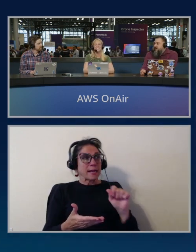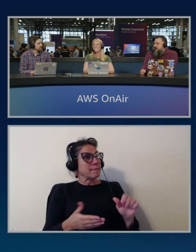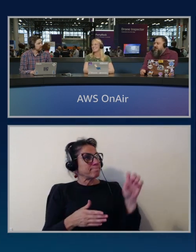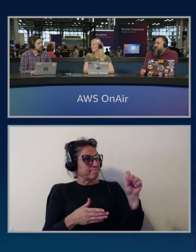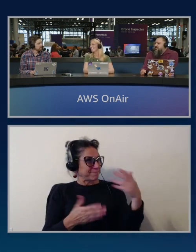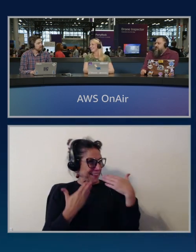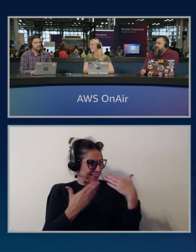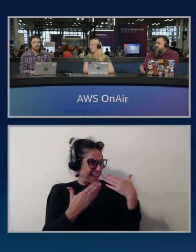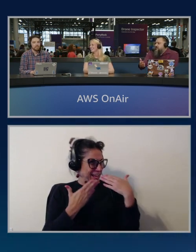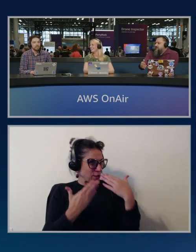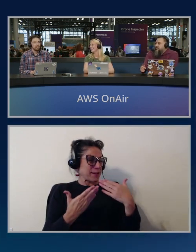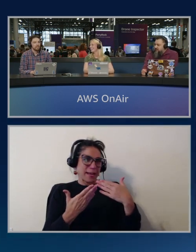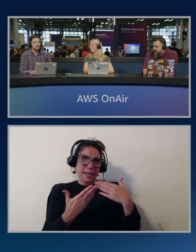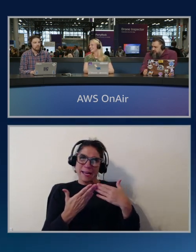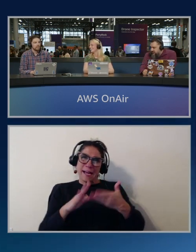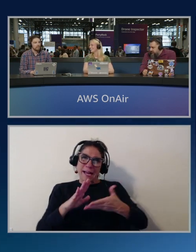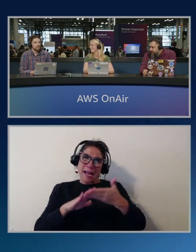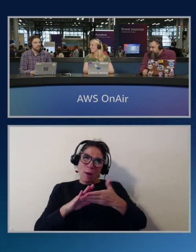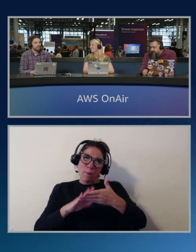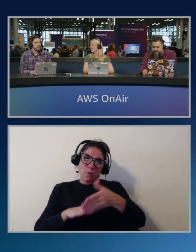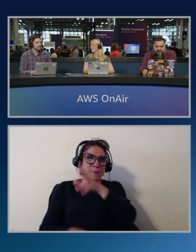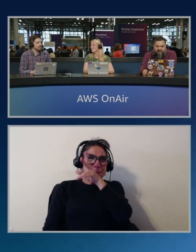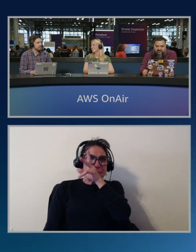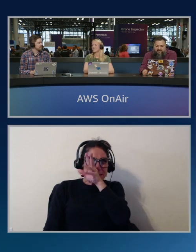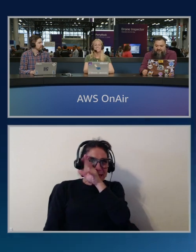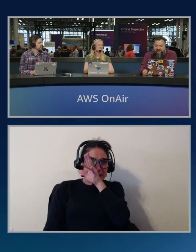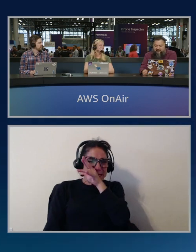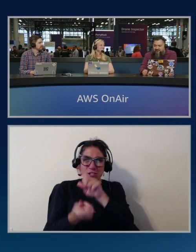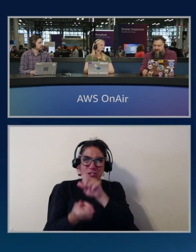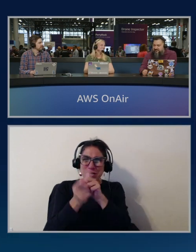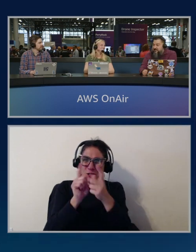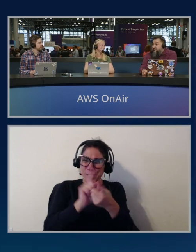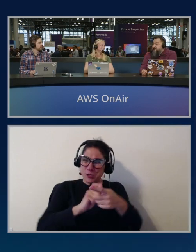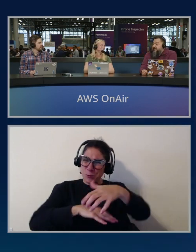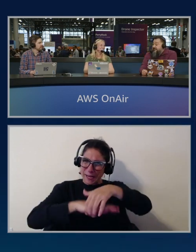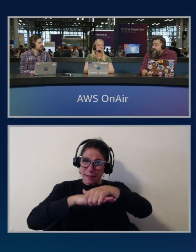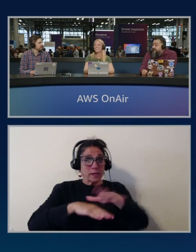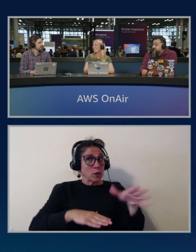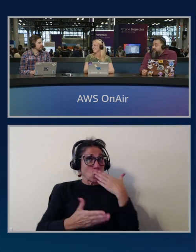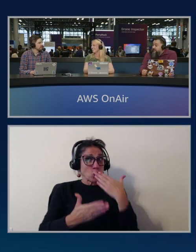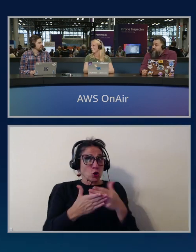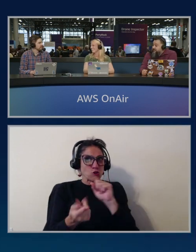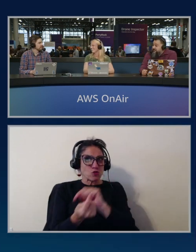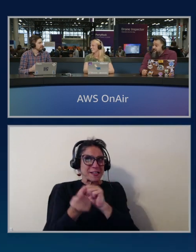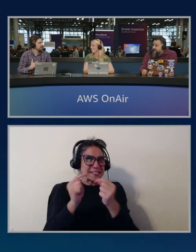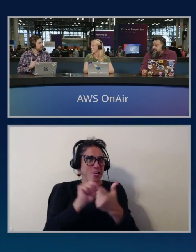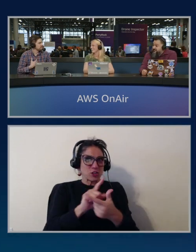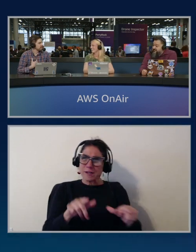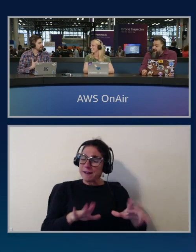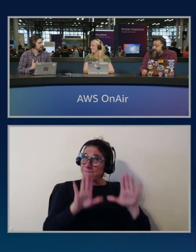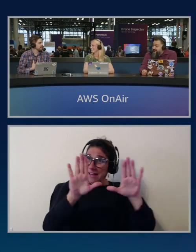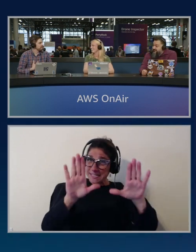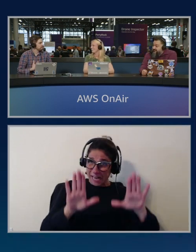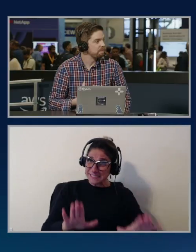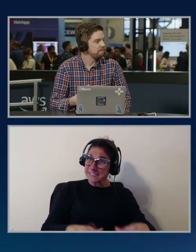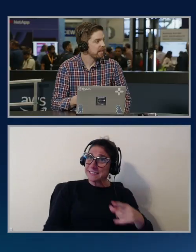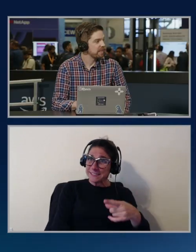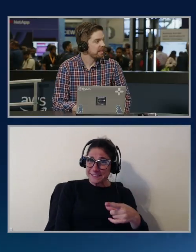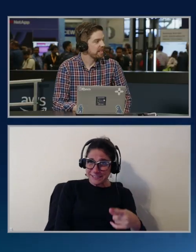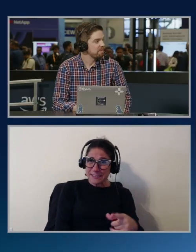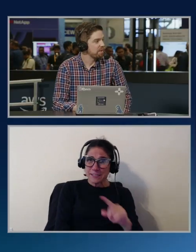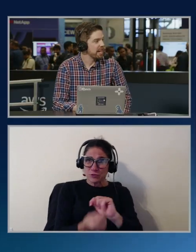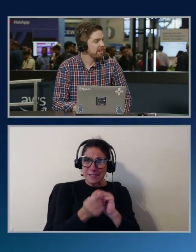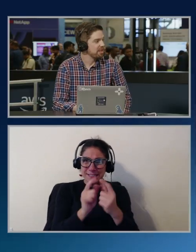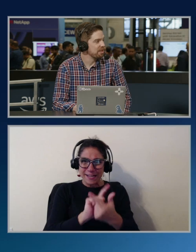taking operator speak into plain English. I appreciate it. That was a really good translation. That was a fantastic translation. It's the Brock LM.